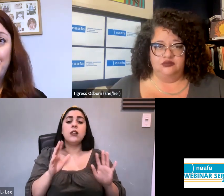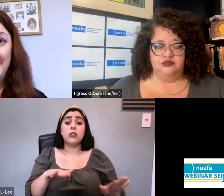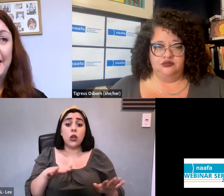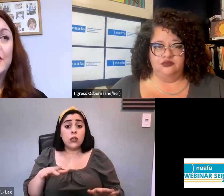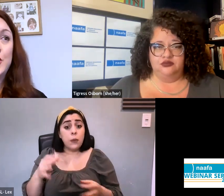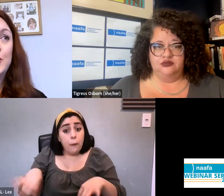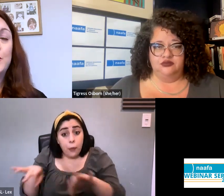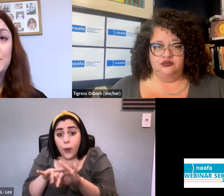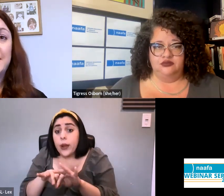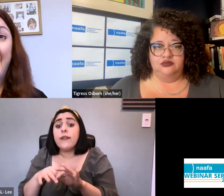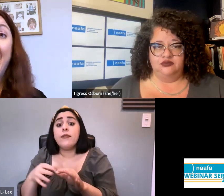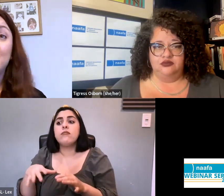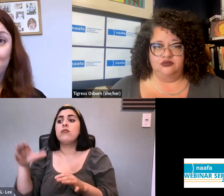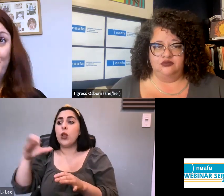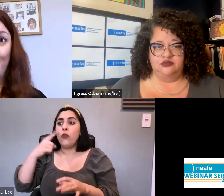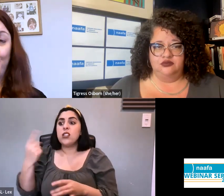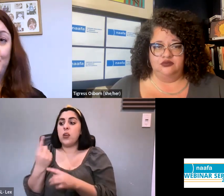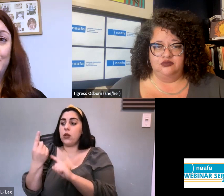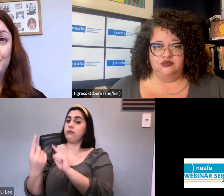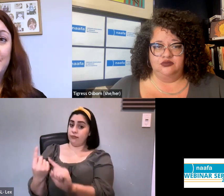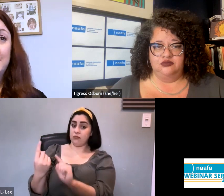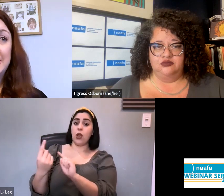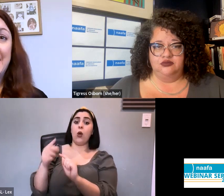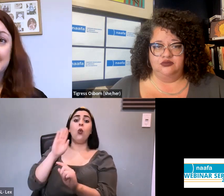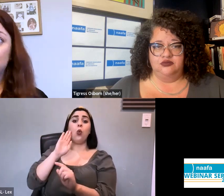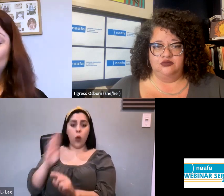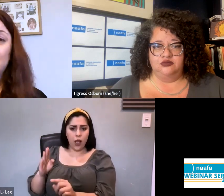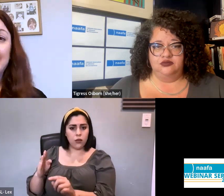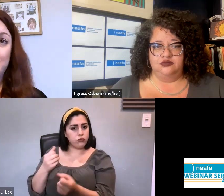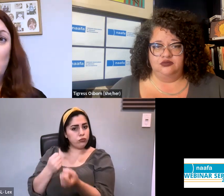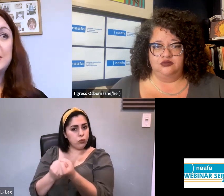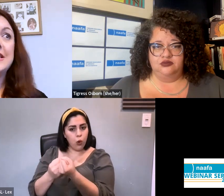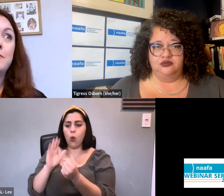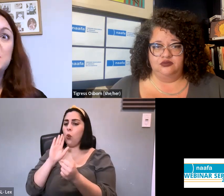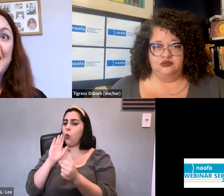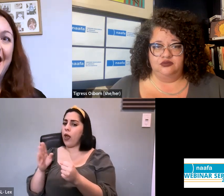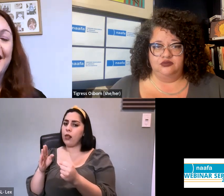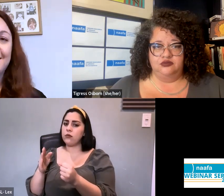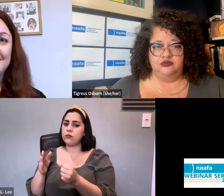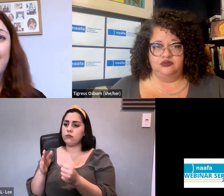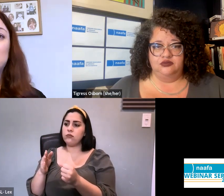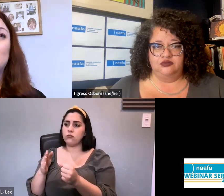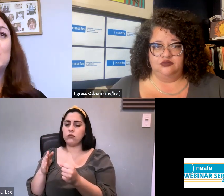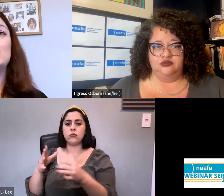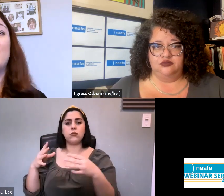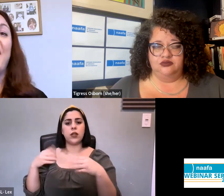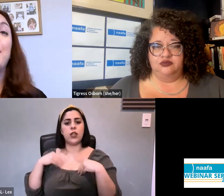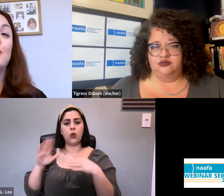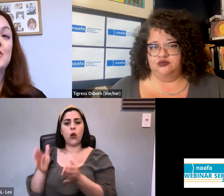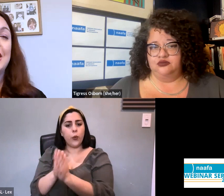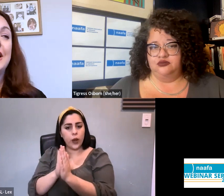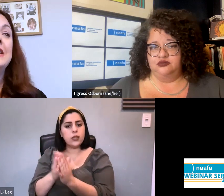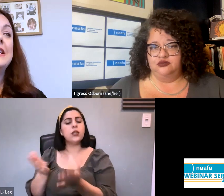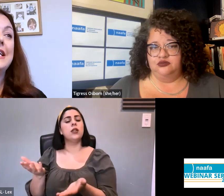finding somebody who can follow through is really important, and taking the steps to ensure that